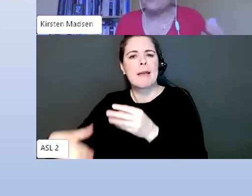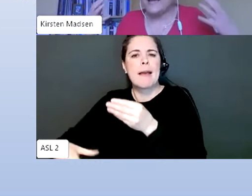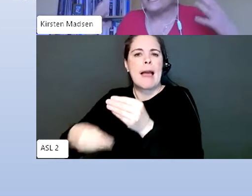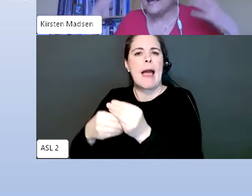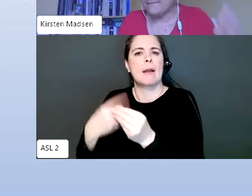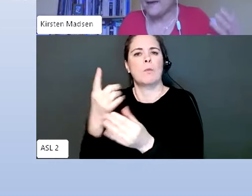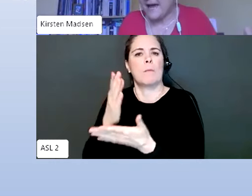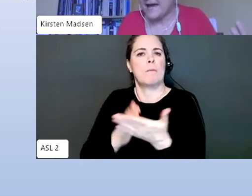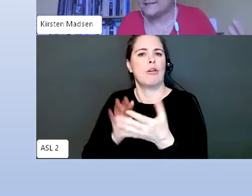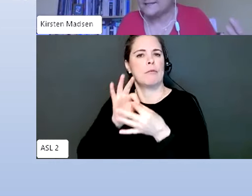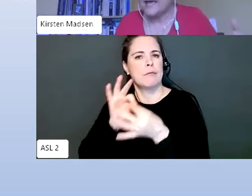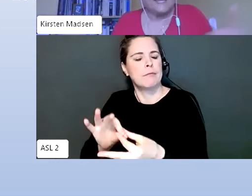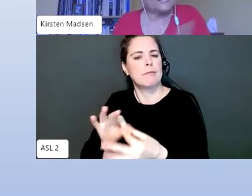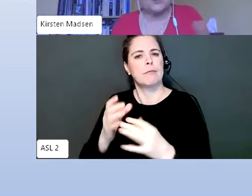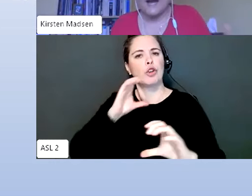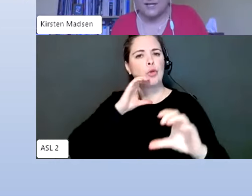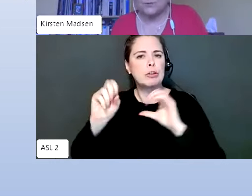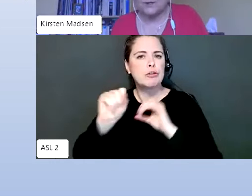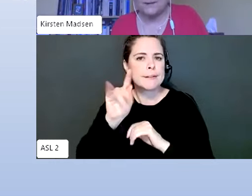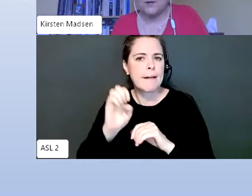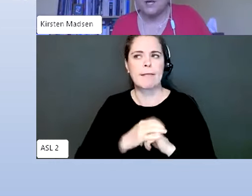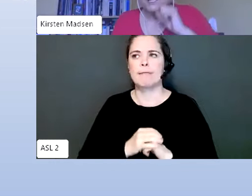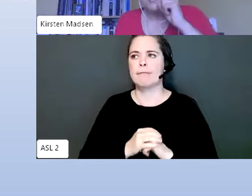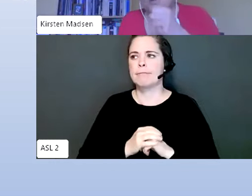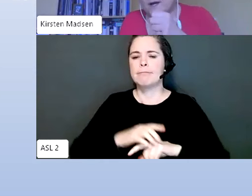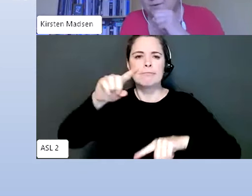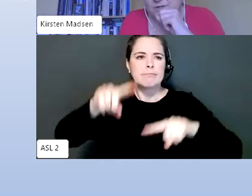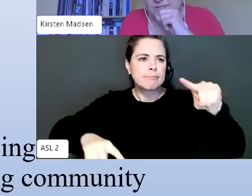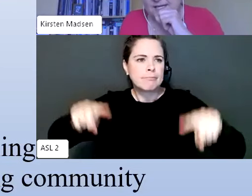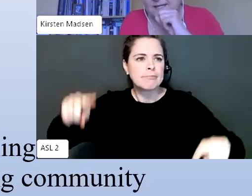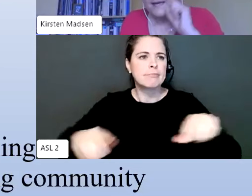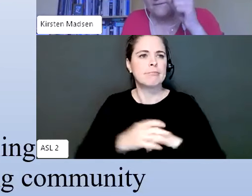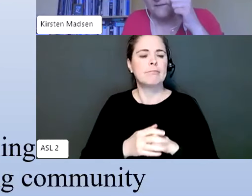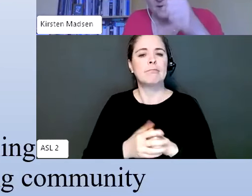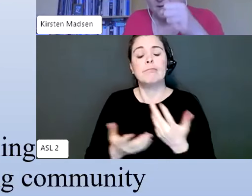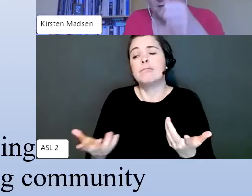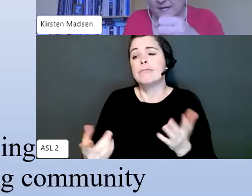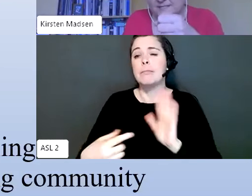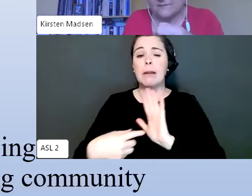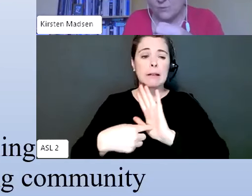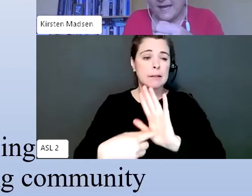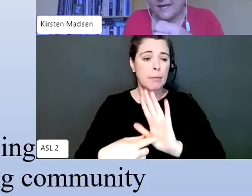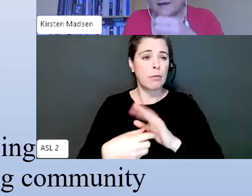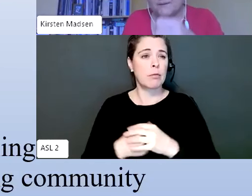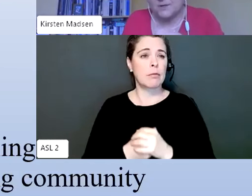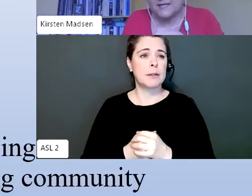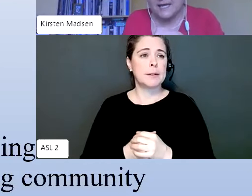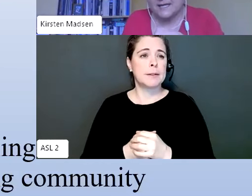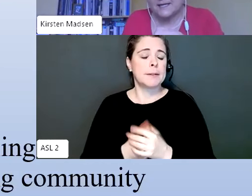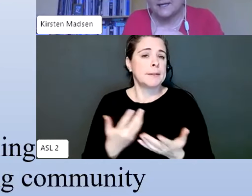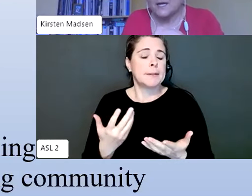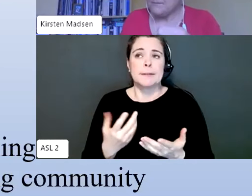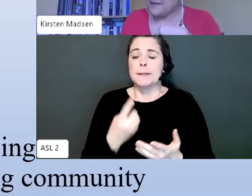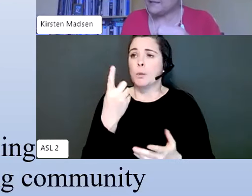how that impacts interaction with people. Because one person may have a very aggressive way of